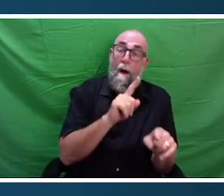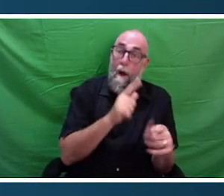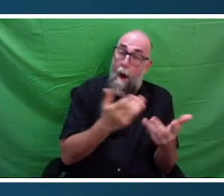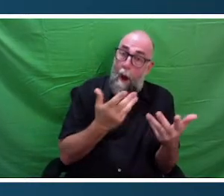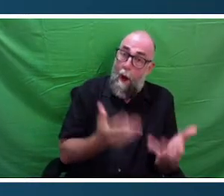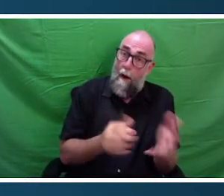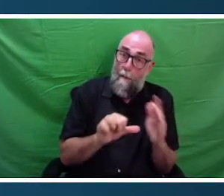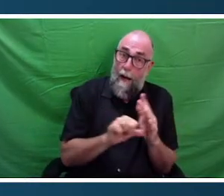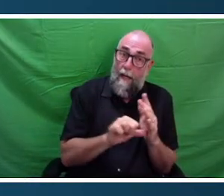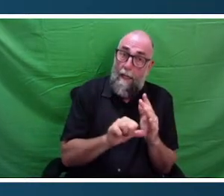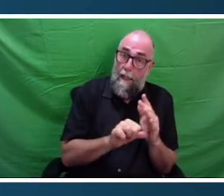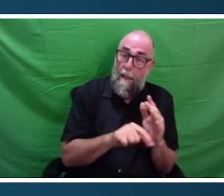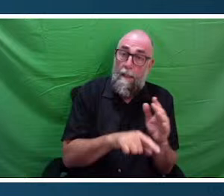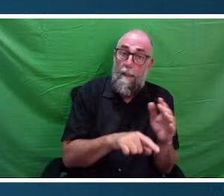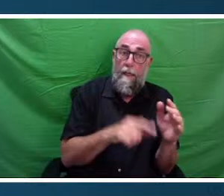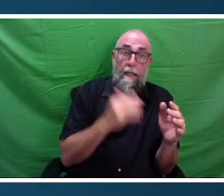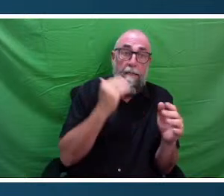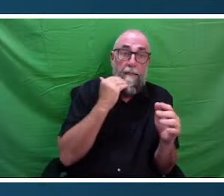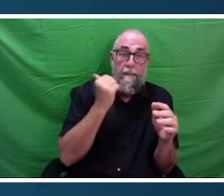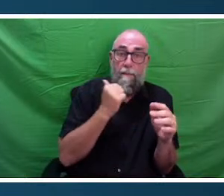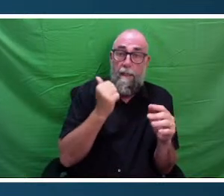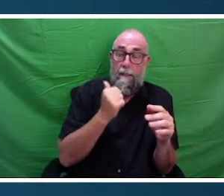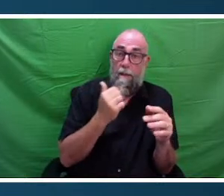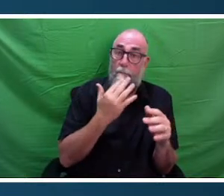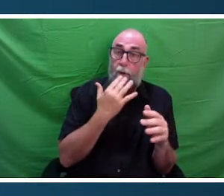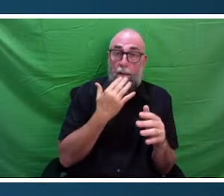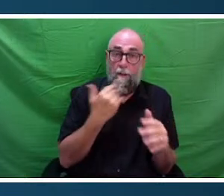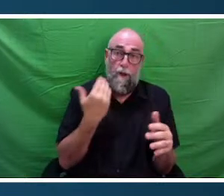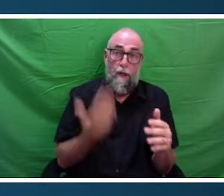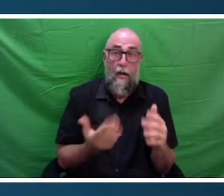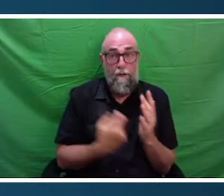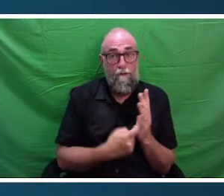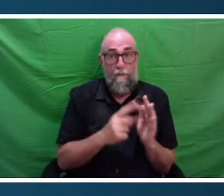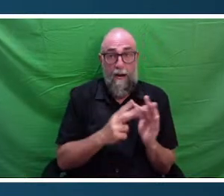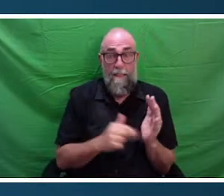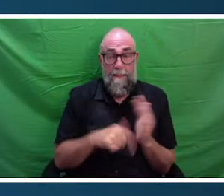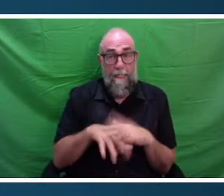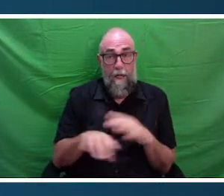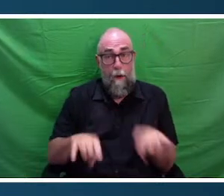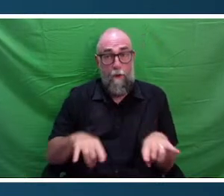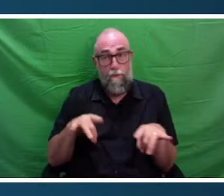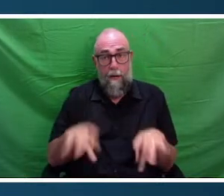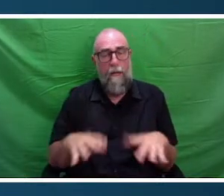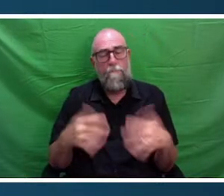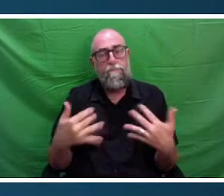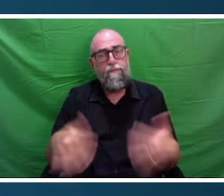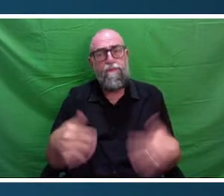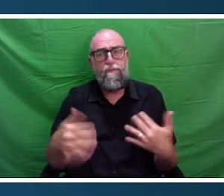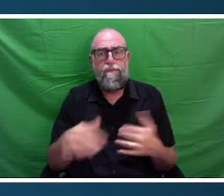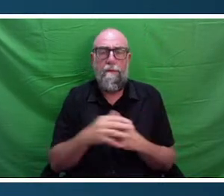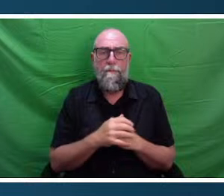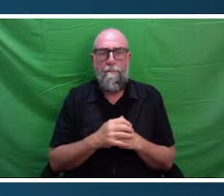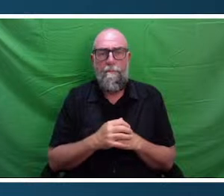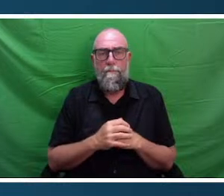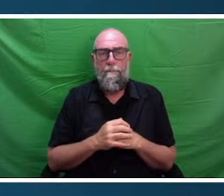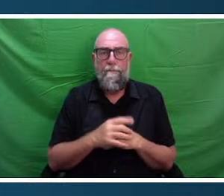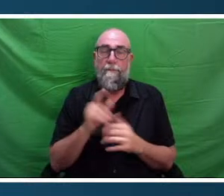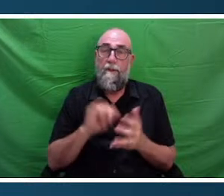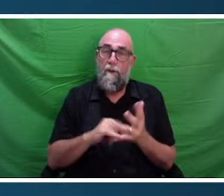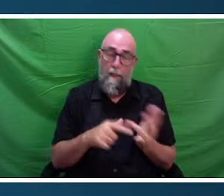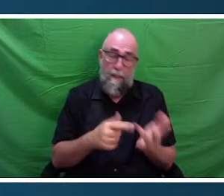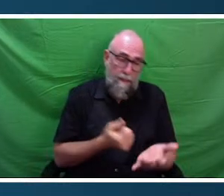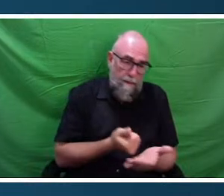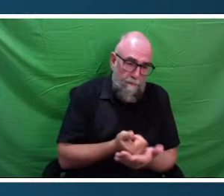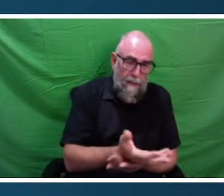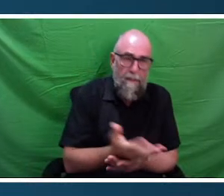cost of living crisis and housing the way it is in this country. And if we do some impact estimates, we find that expenditure savings and community spending are about